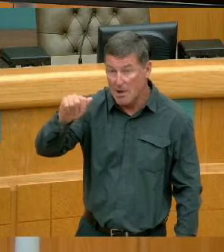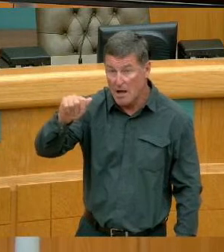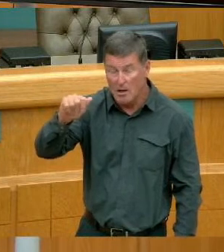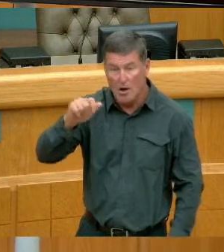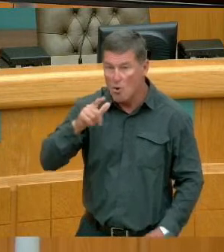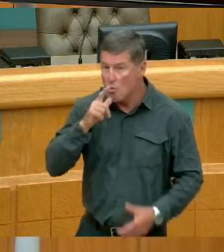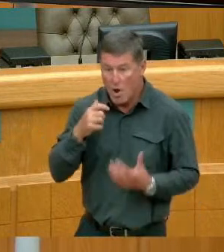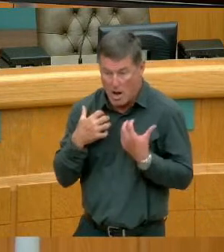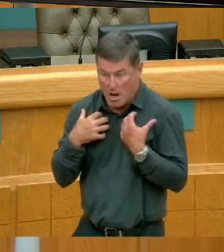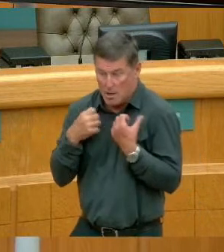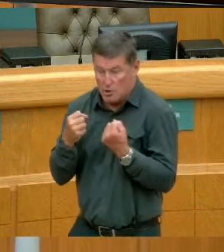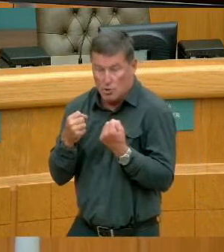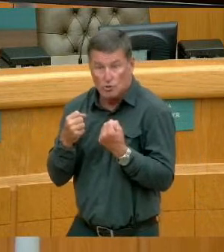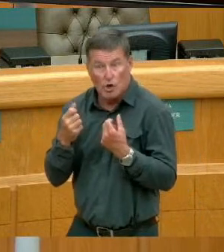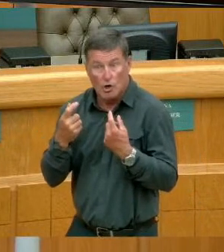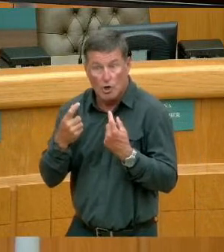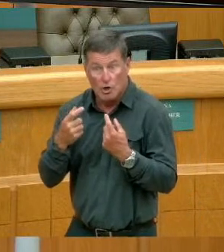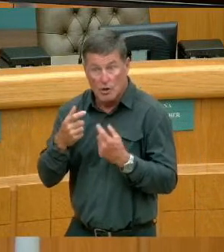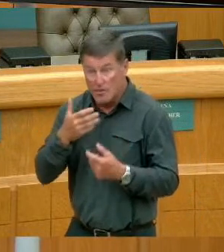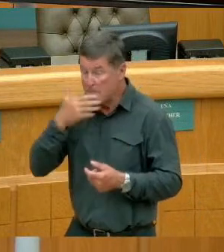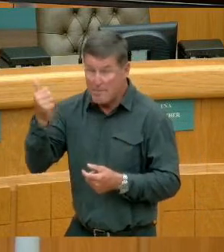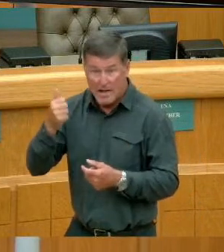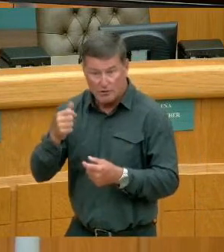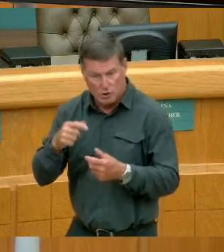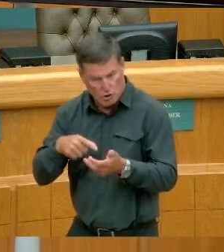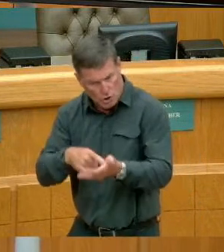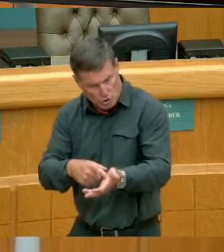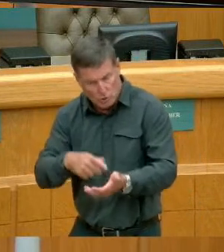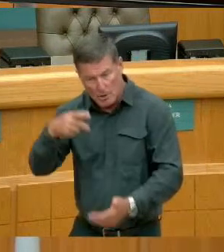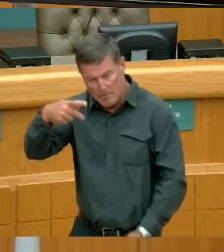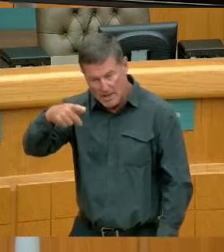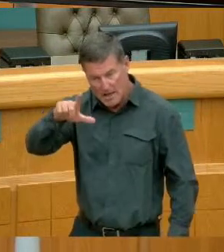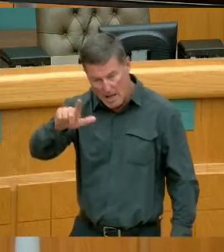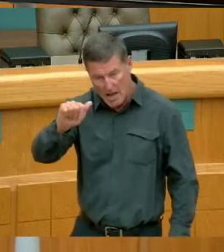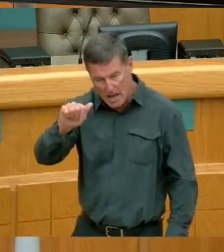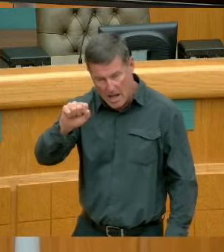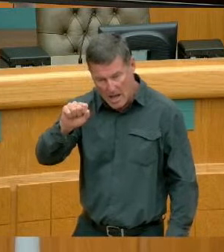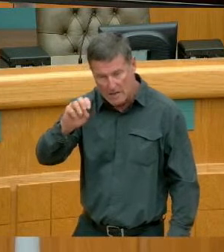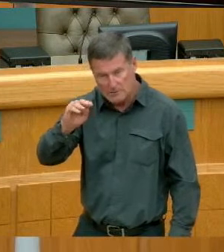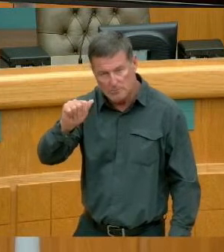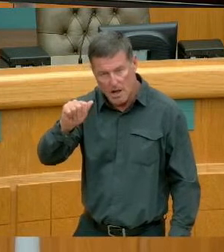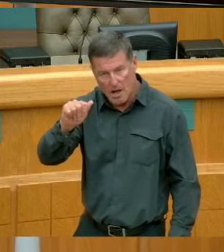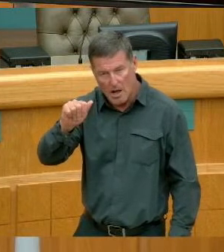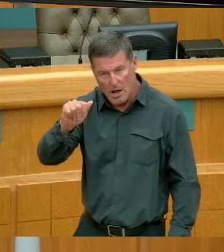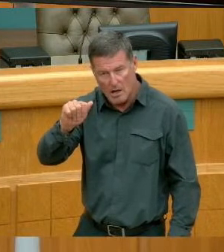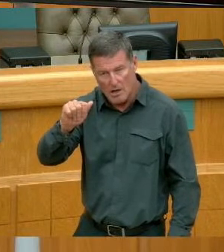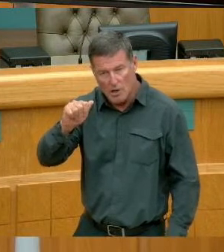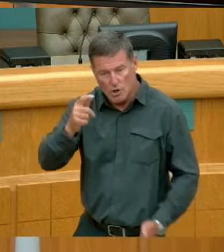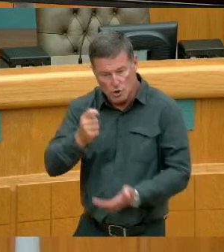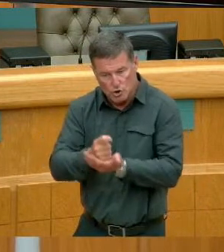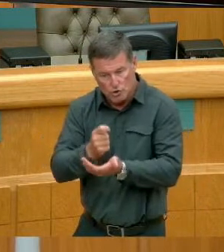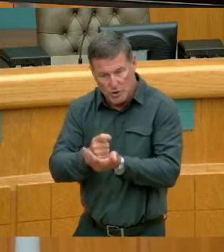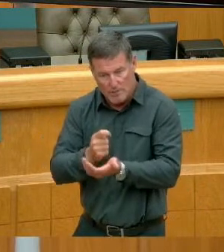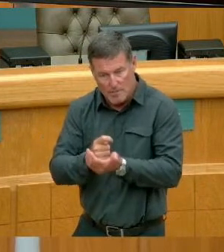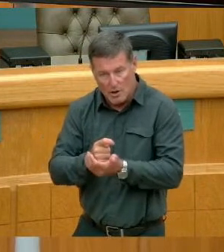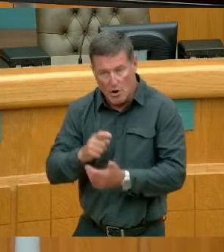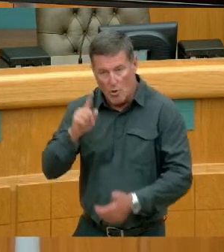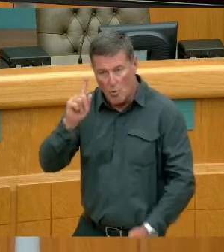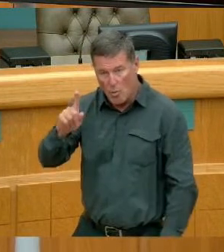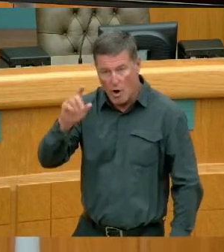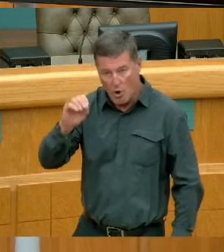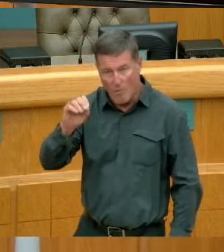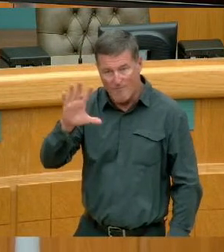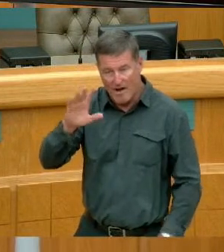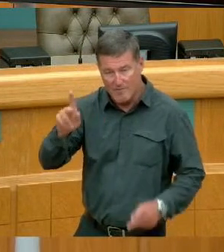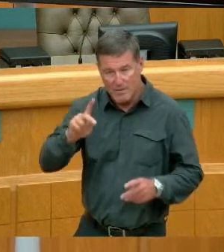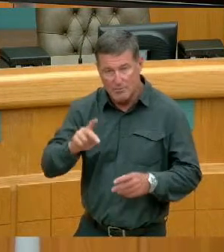tremendous efficacy with the patients that are in the hospital, and as you can see, with over 105 hospitalizations, we need